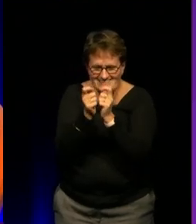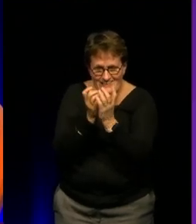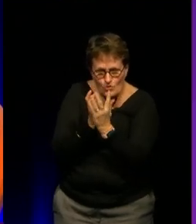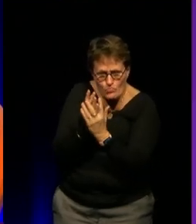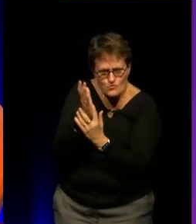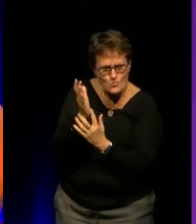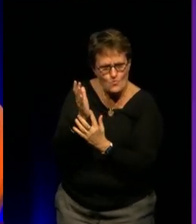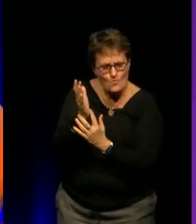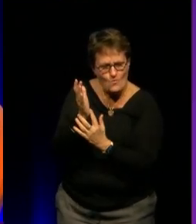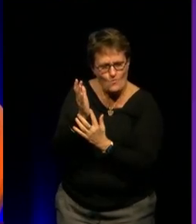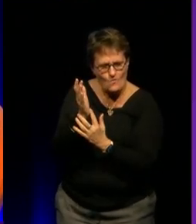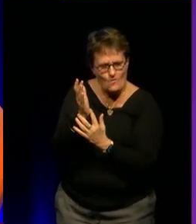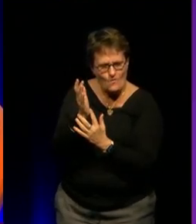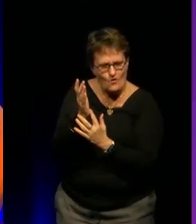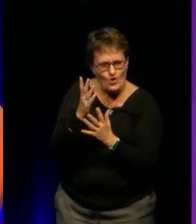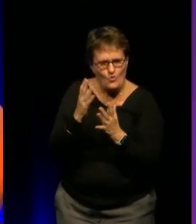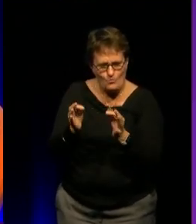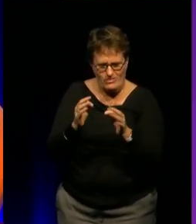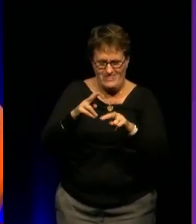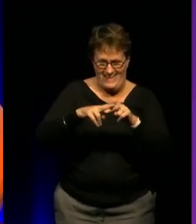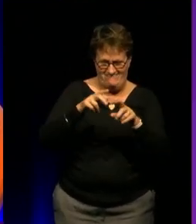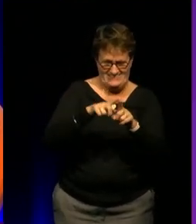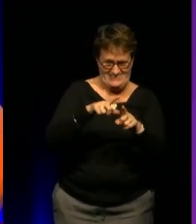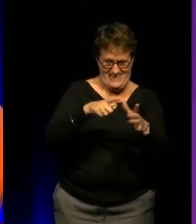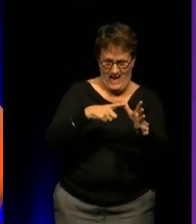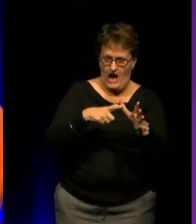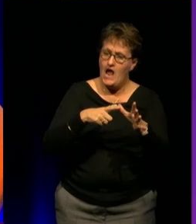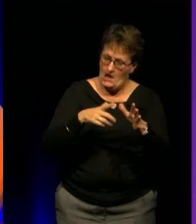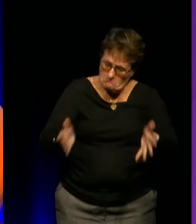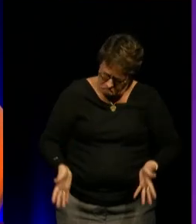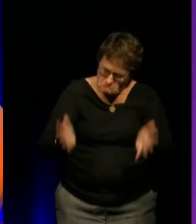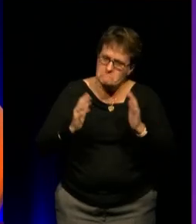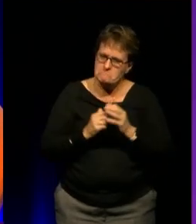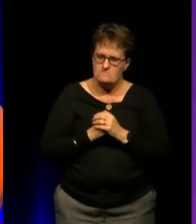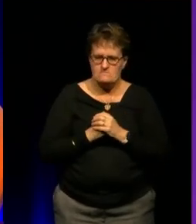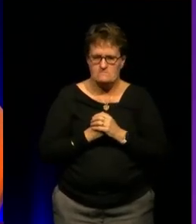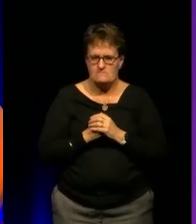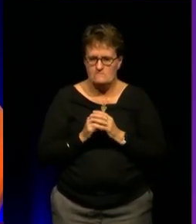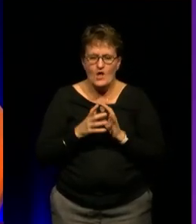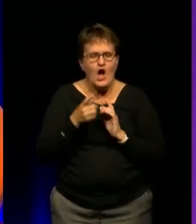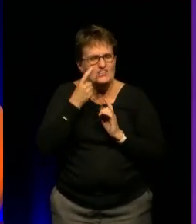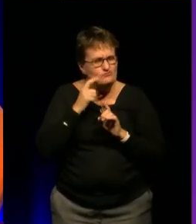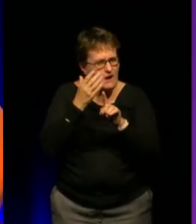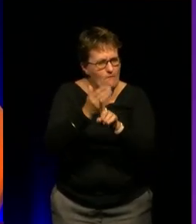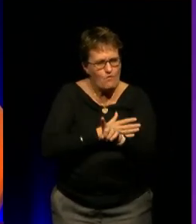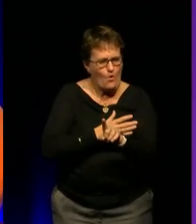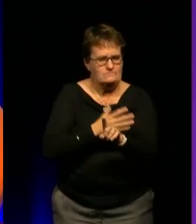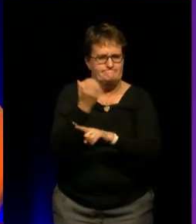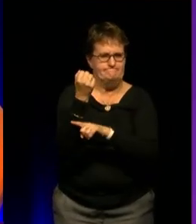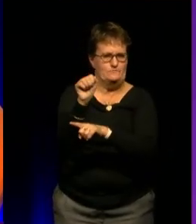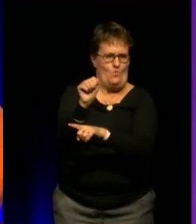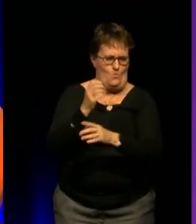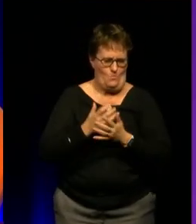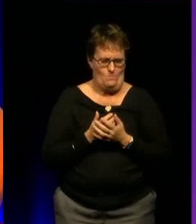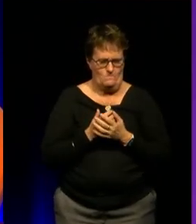agency willing to bless it out the other end. Others had tried beforehand and had been knocked back. And so it was a matter